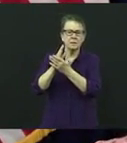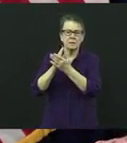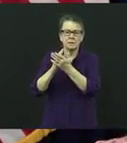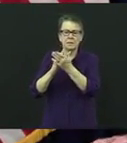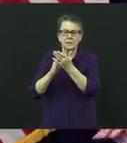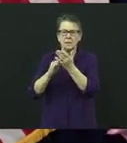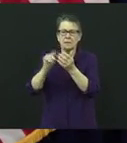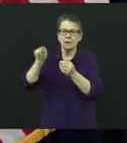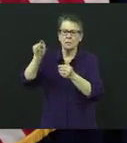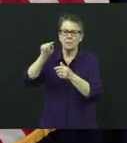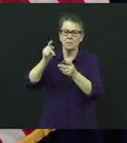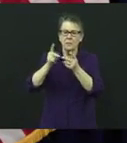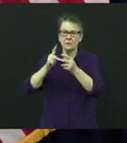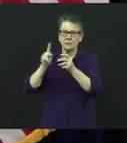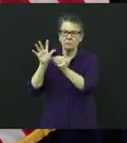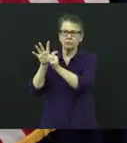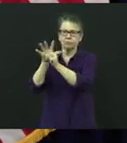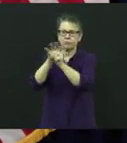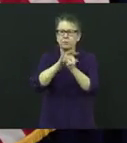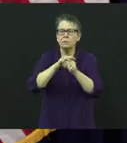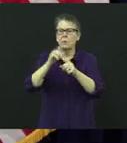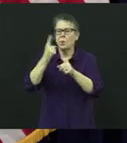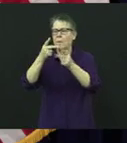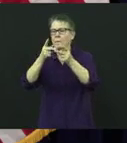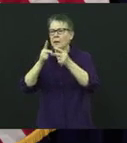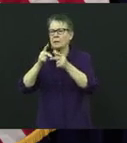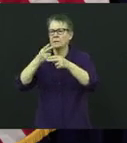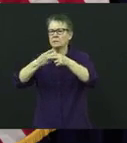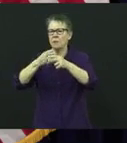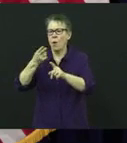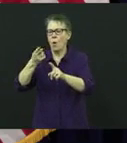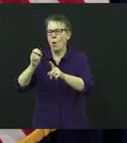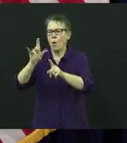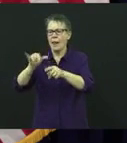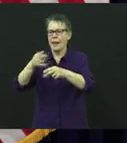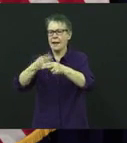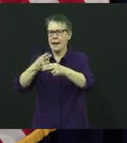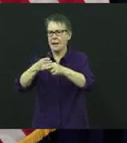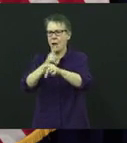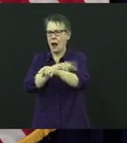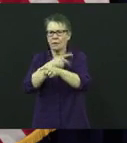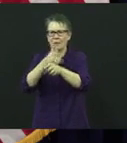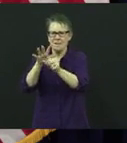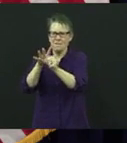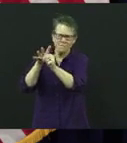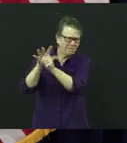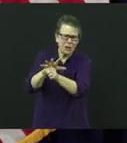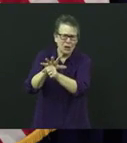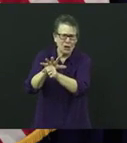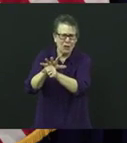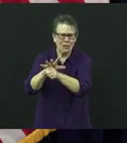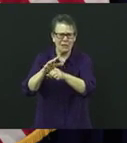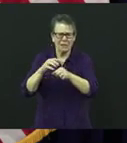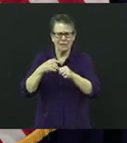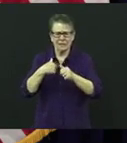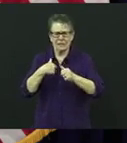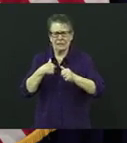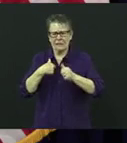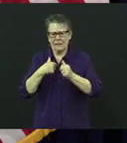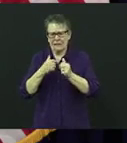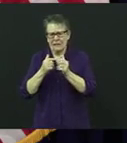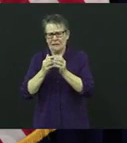the paper, has been in the press. Our prayers continue to be with Mike Marin, who is himself battling this, and their whole team